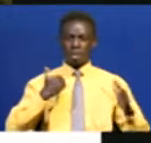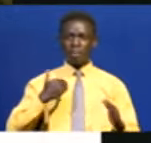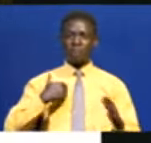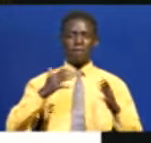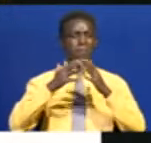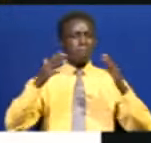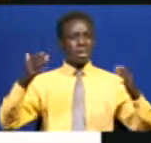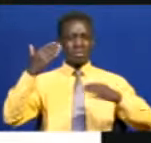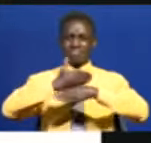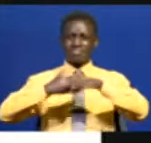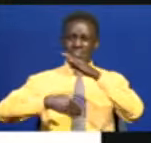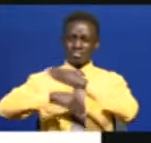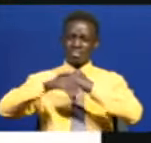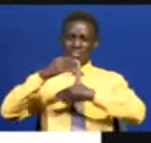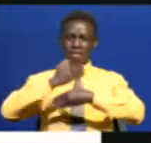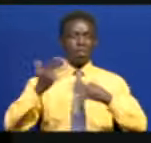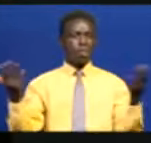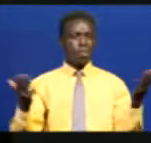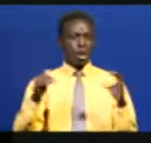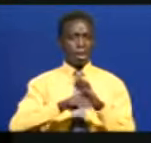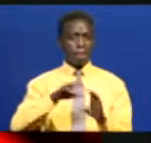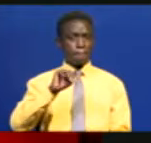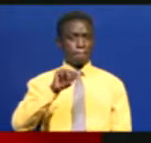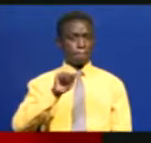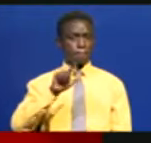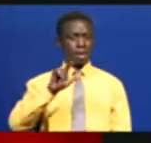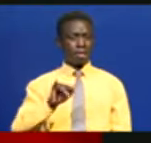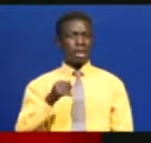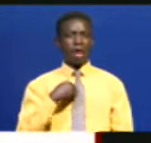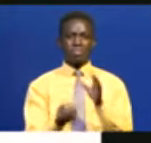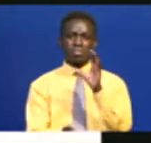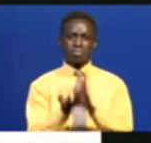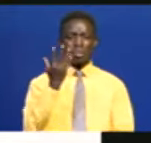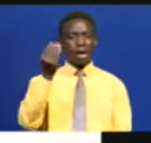the Mali, and they open an educational